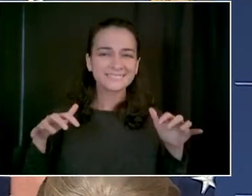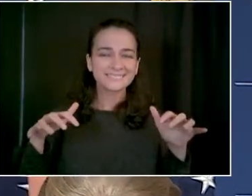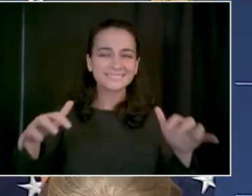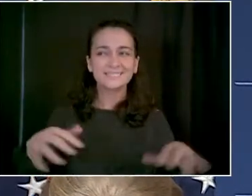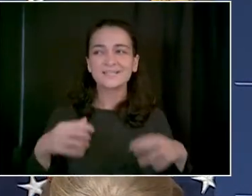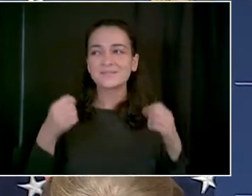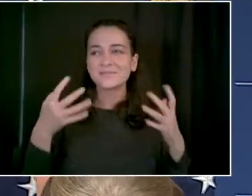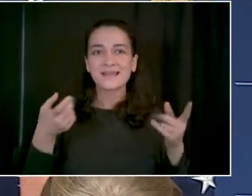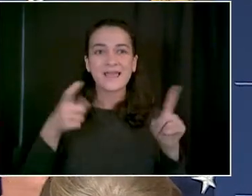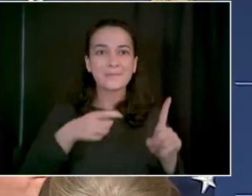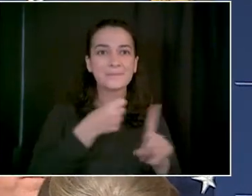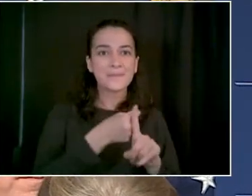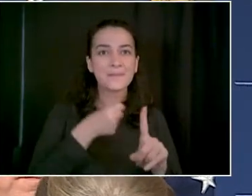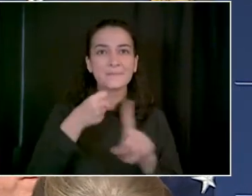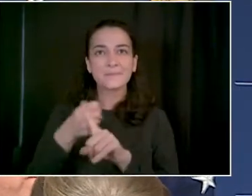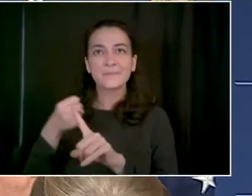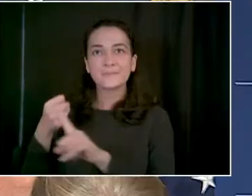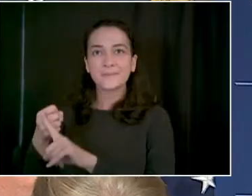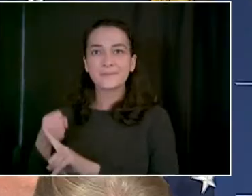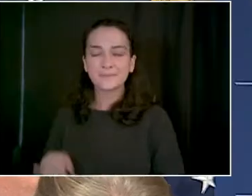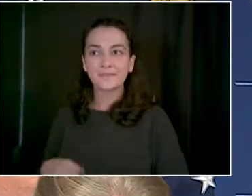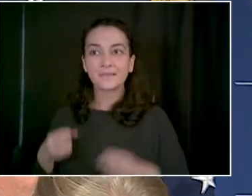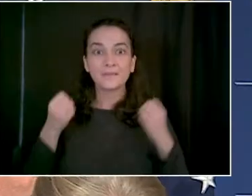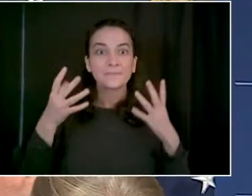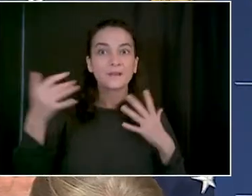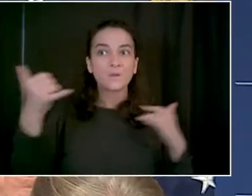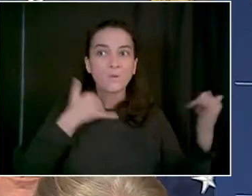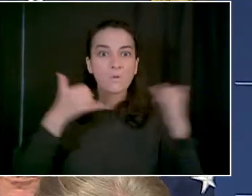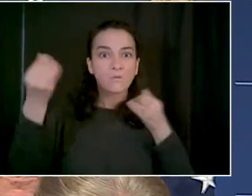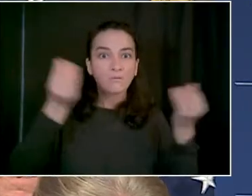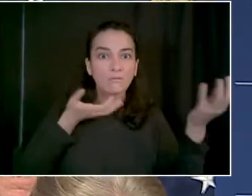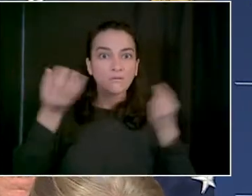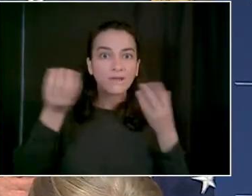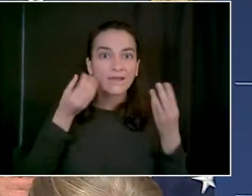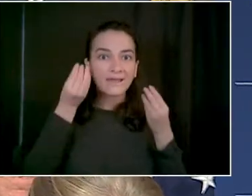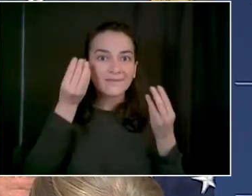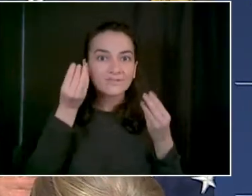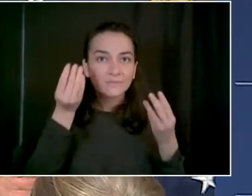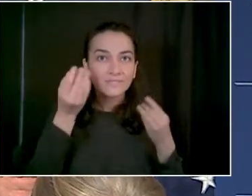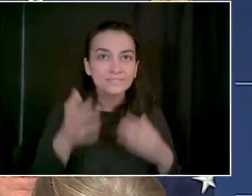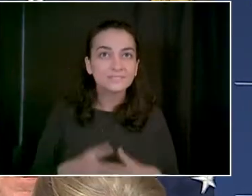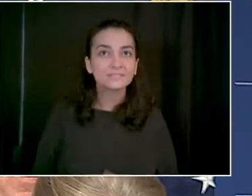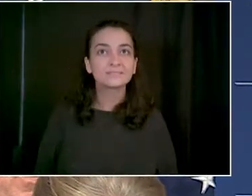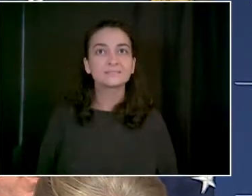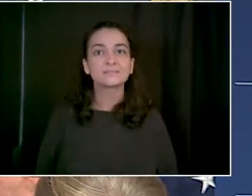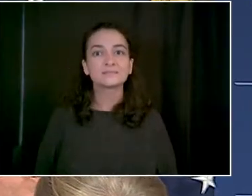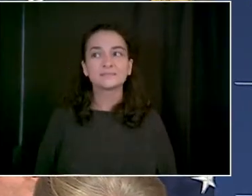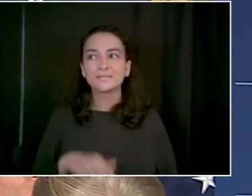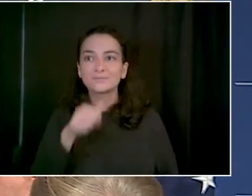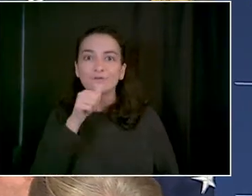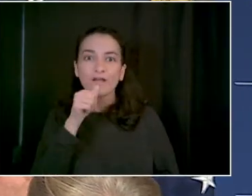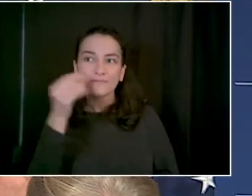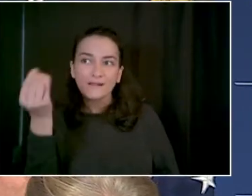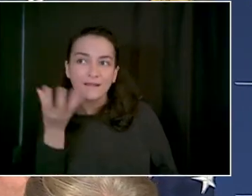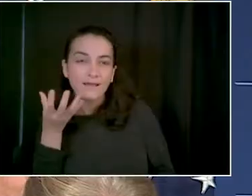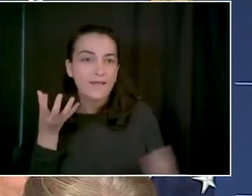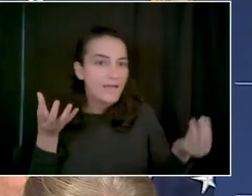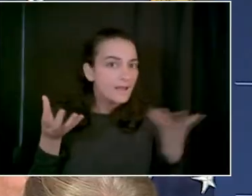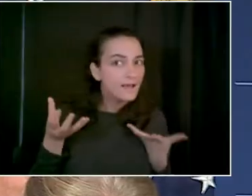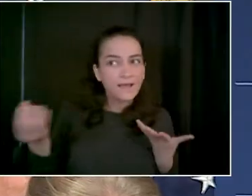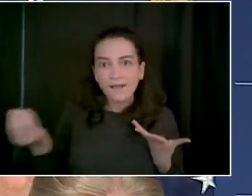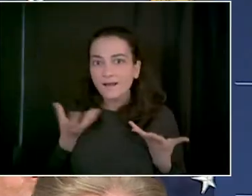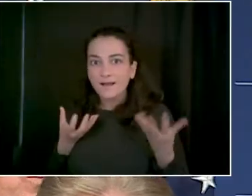find it surprising that people leak information, but they do. And we follow procedures. There